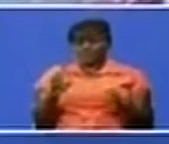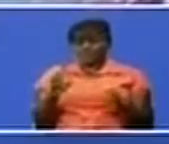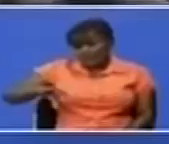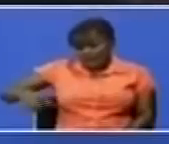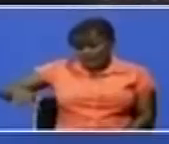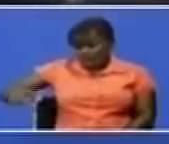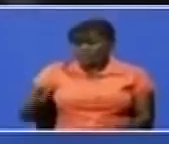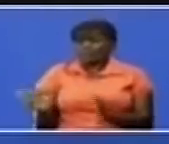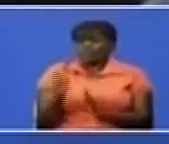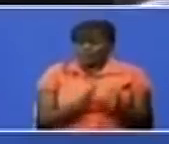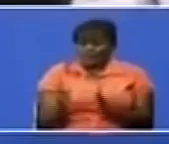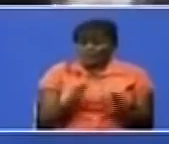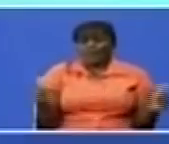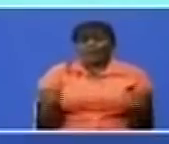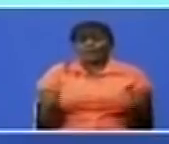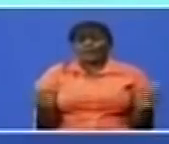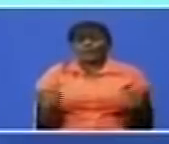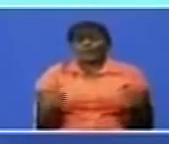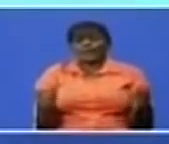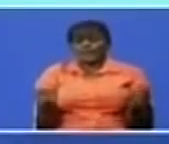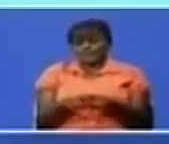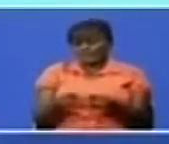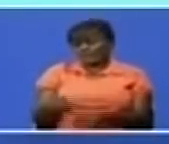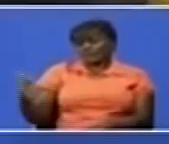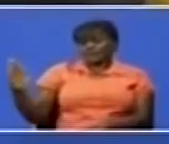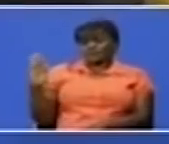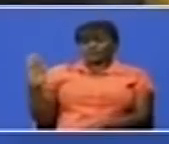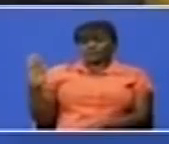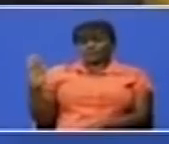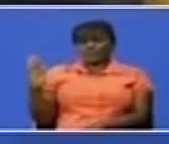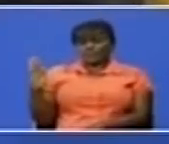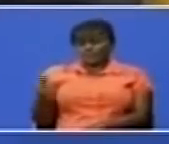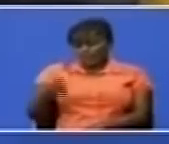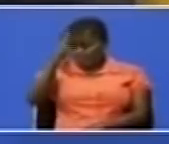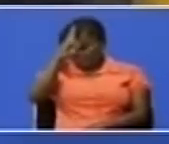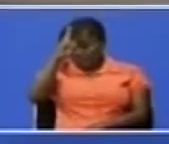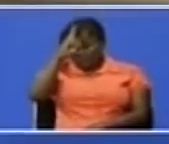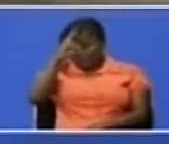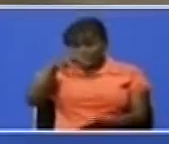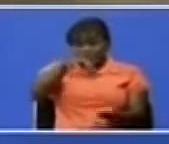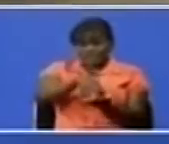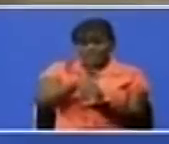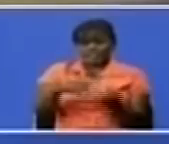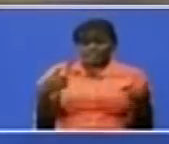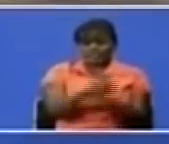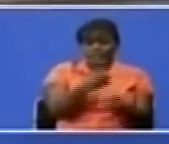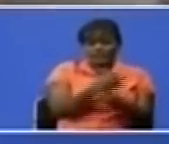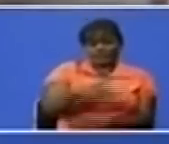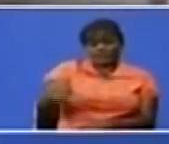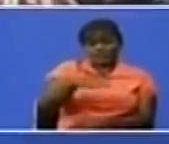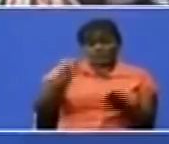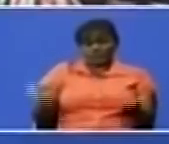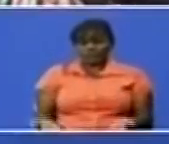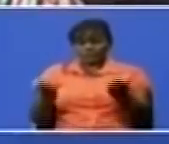akaunti hiyo imejiandaa vilivyo kukabiliana na utovu wa usalama wakati huu. Vituo kadhaa vya polisi vimewekwa katika maeneo hayo ili kuhakikisha